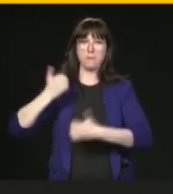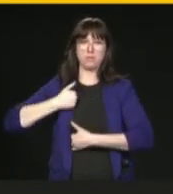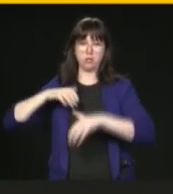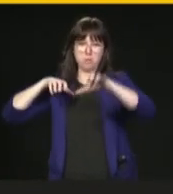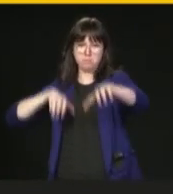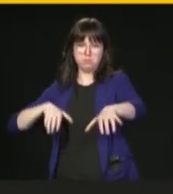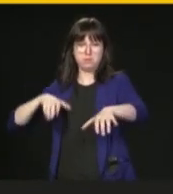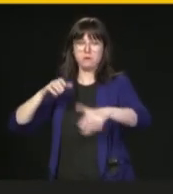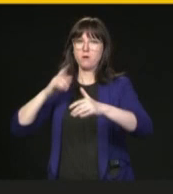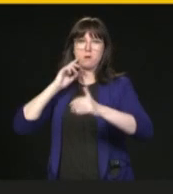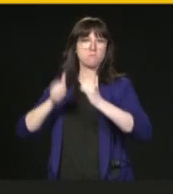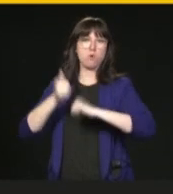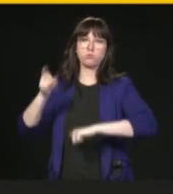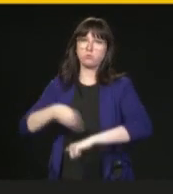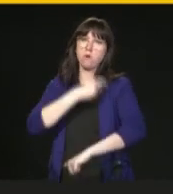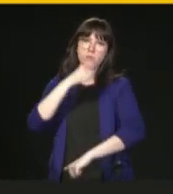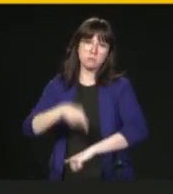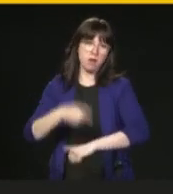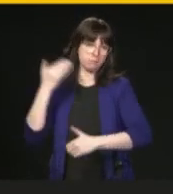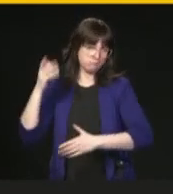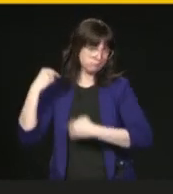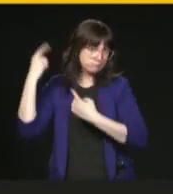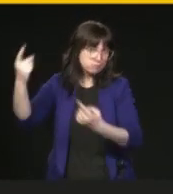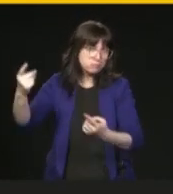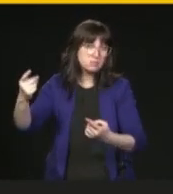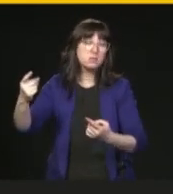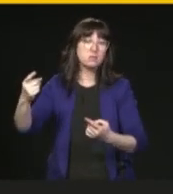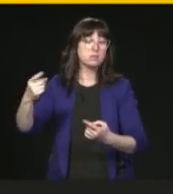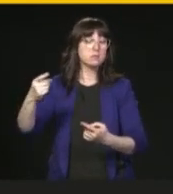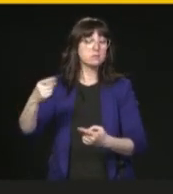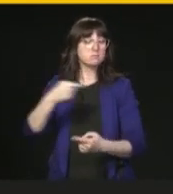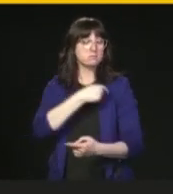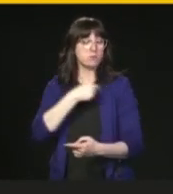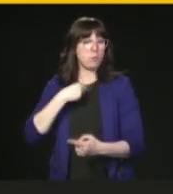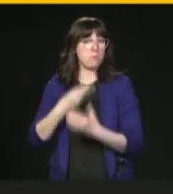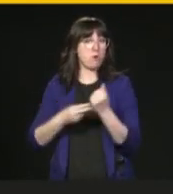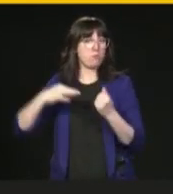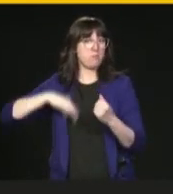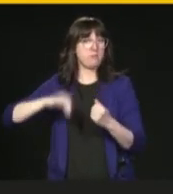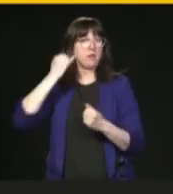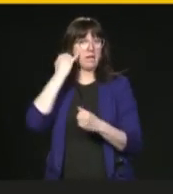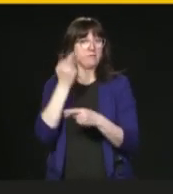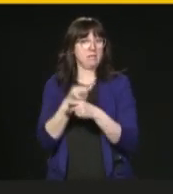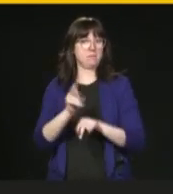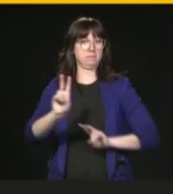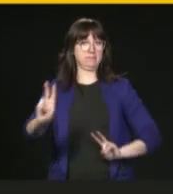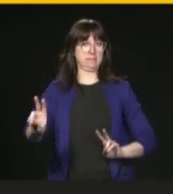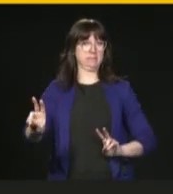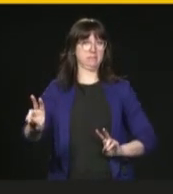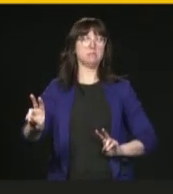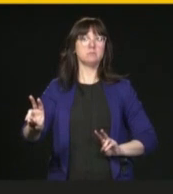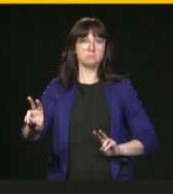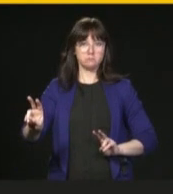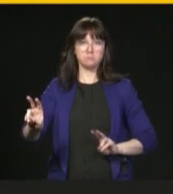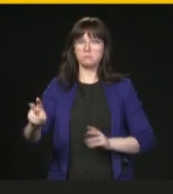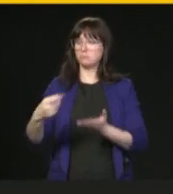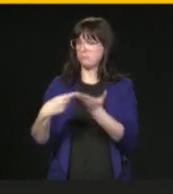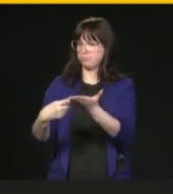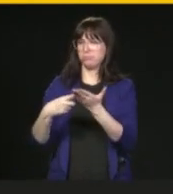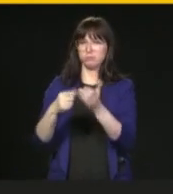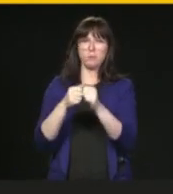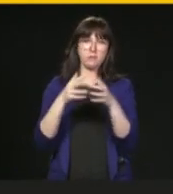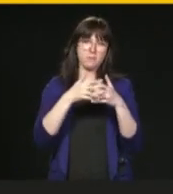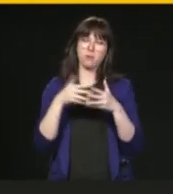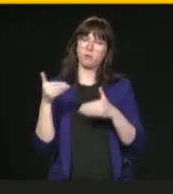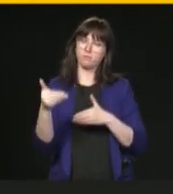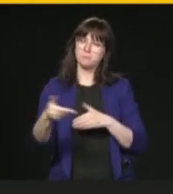world, and it is in our interests, the interests of both countries, to keep it that way. We are in discussion with the United